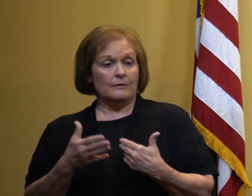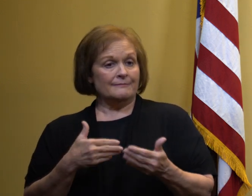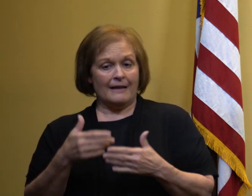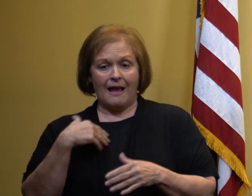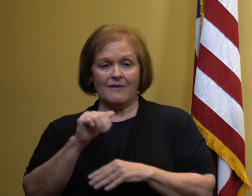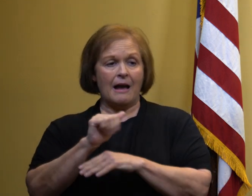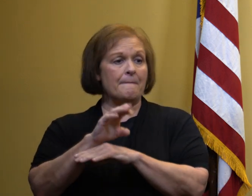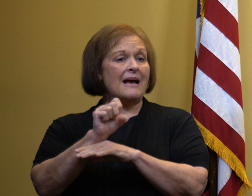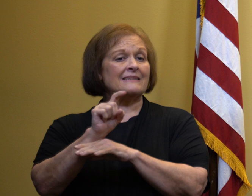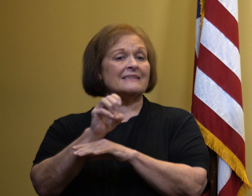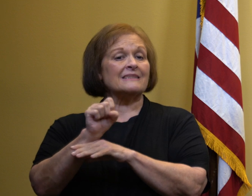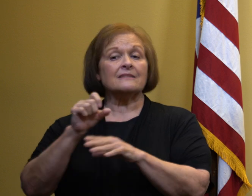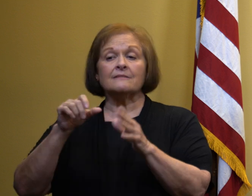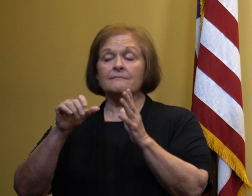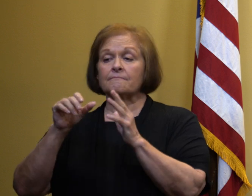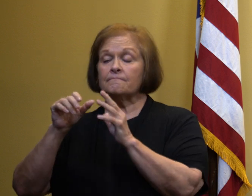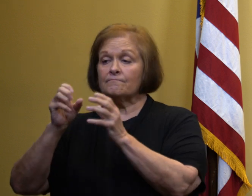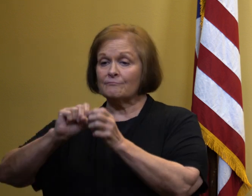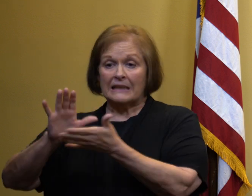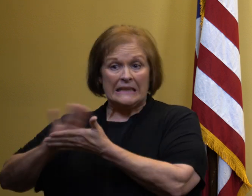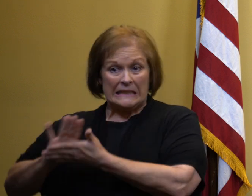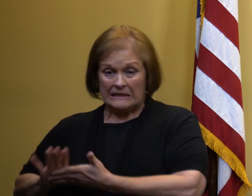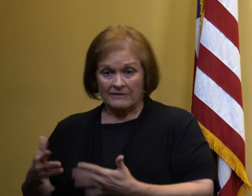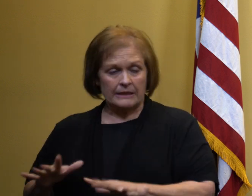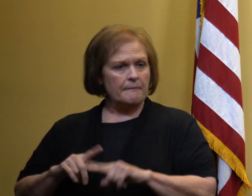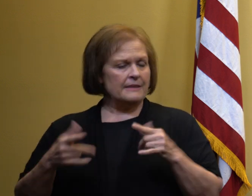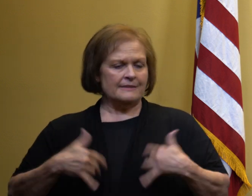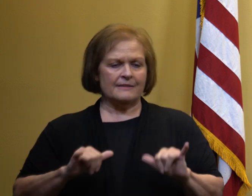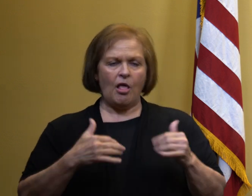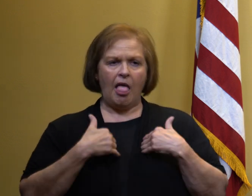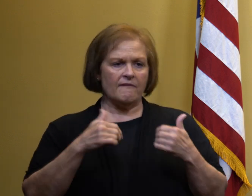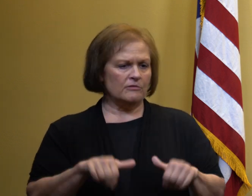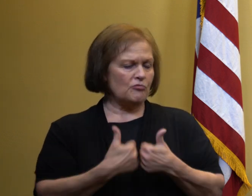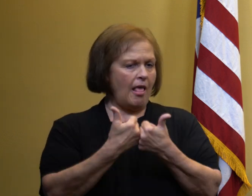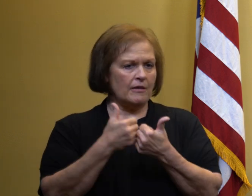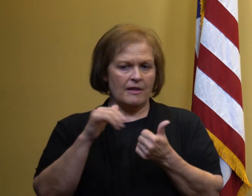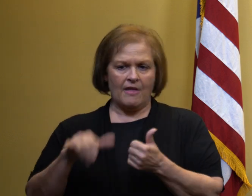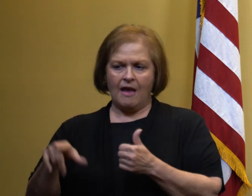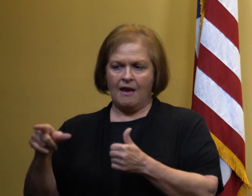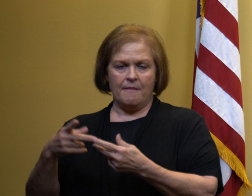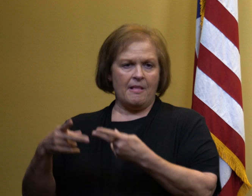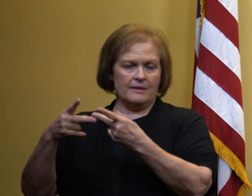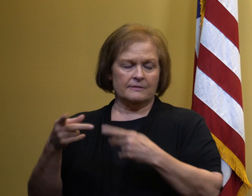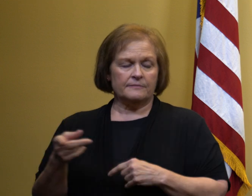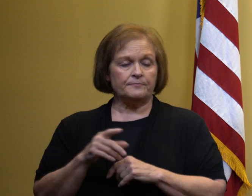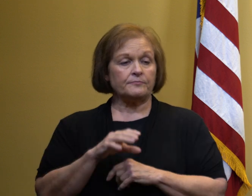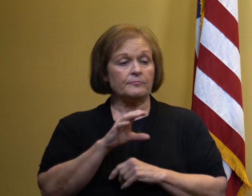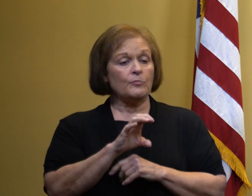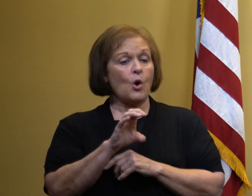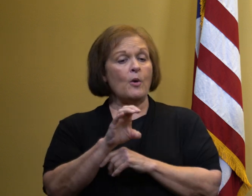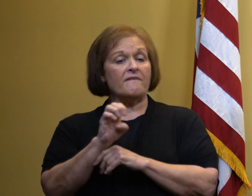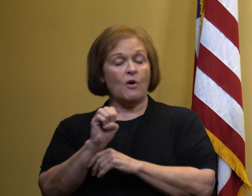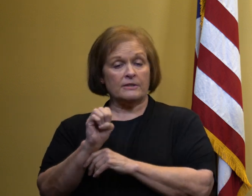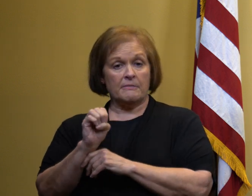asbestos removal happening, we're still faced with the challenge of this declining site. Code enforcement did